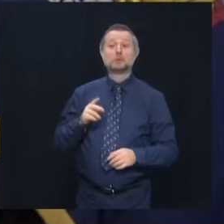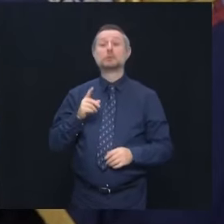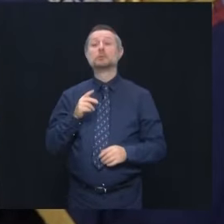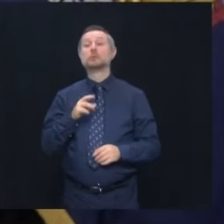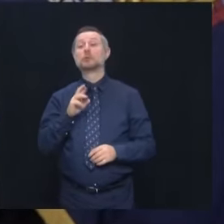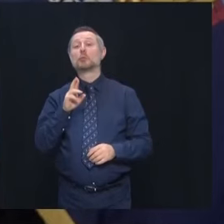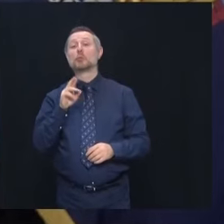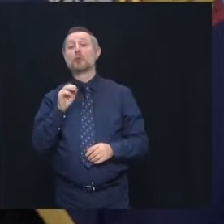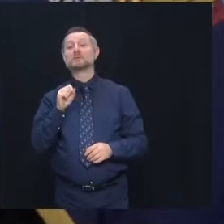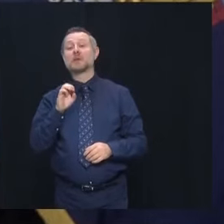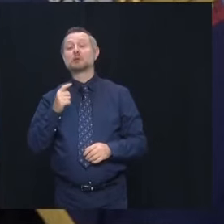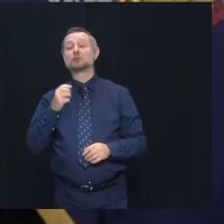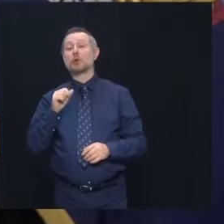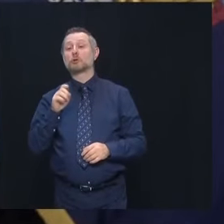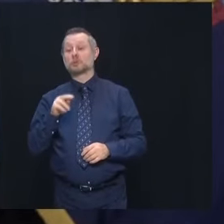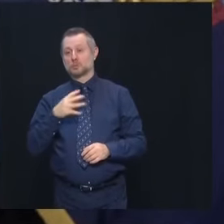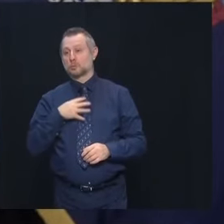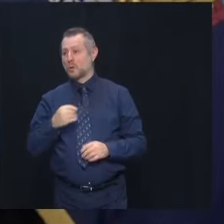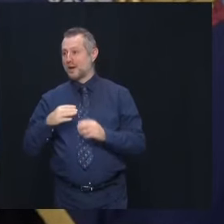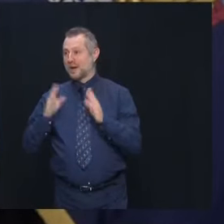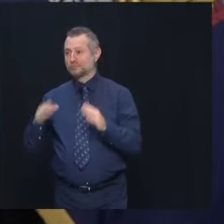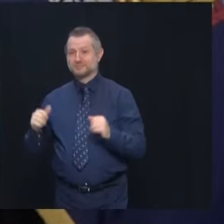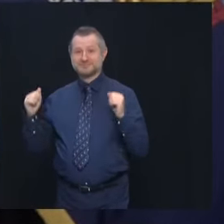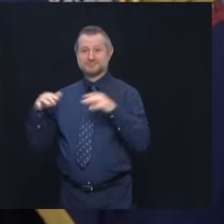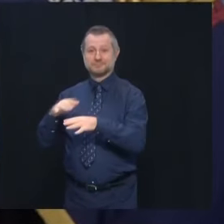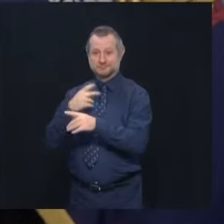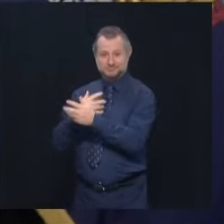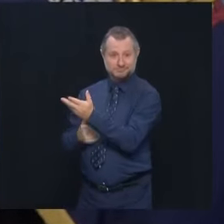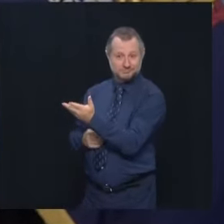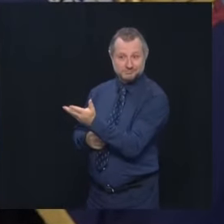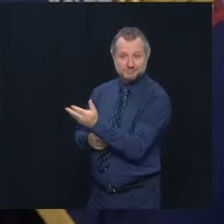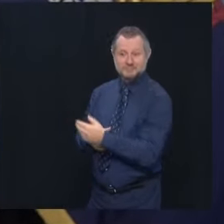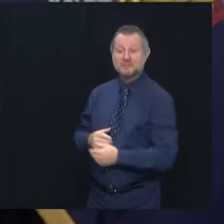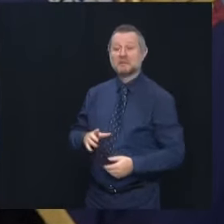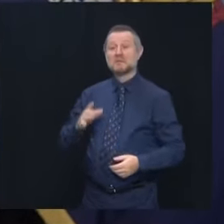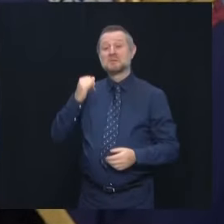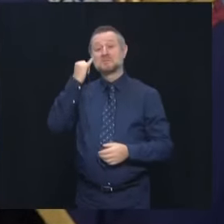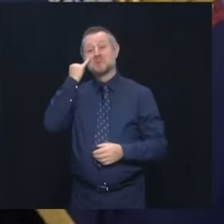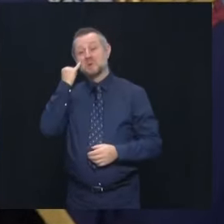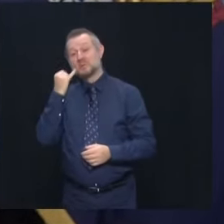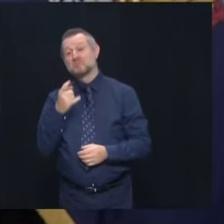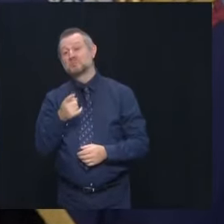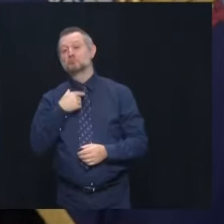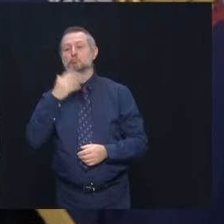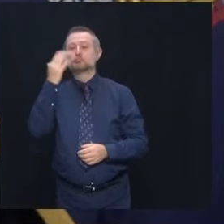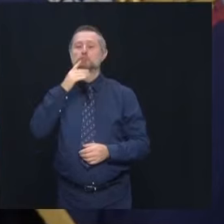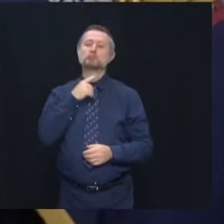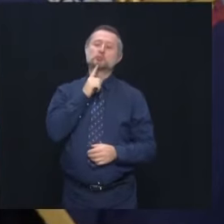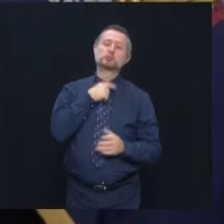Certainly mass gatherings first. If I'm an investigator and I'm out there and I want to make a difference in the world,